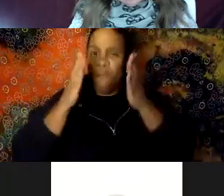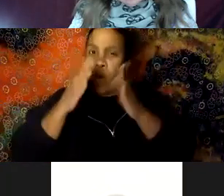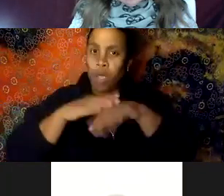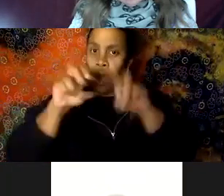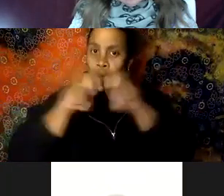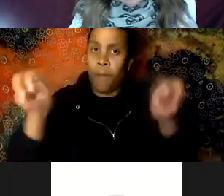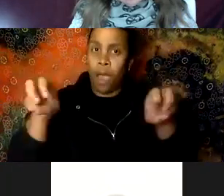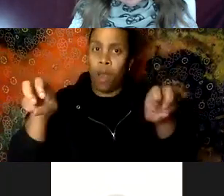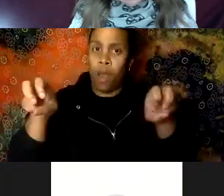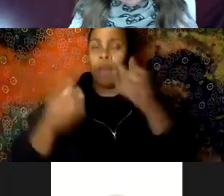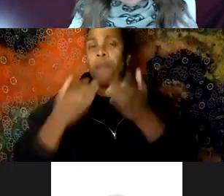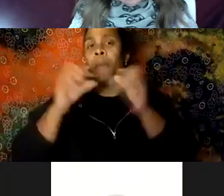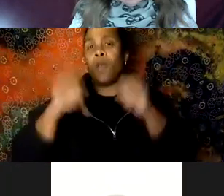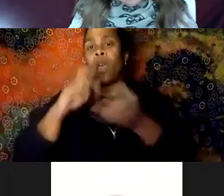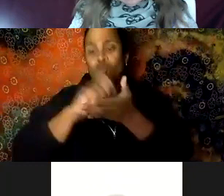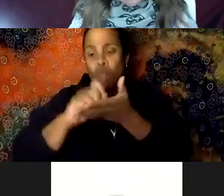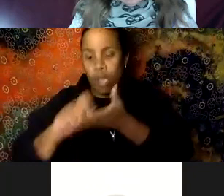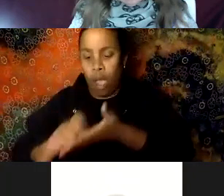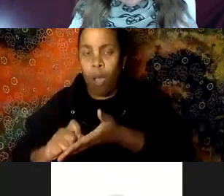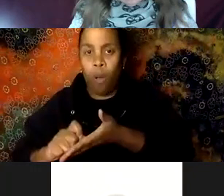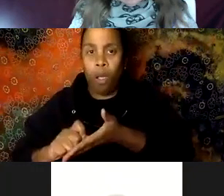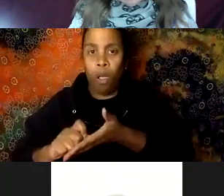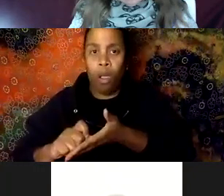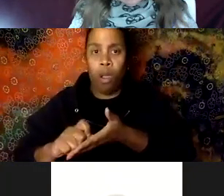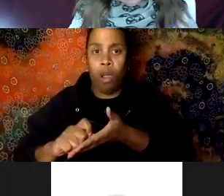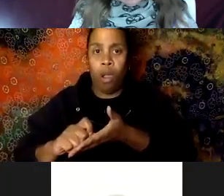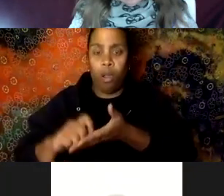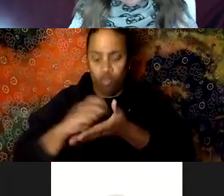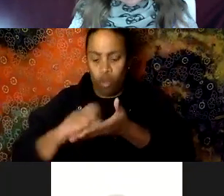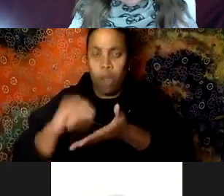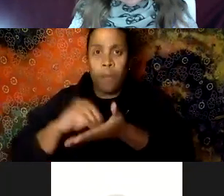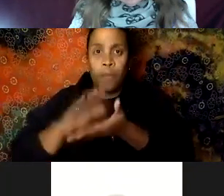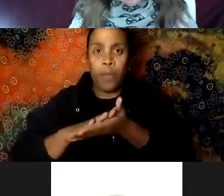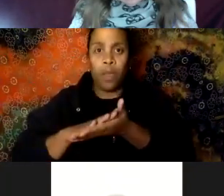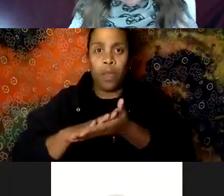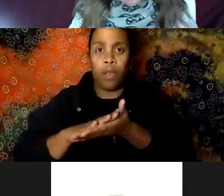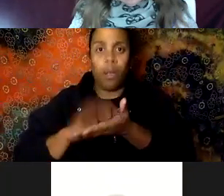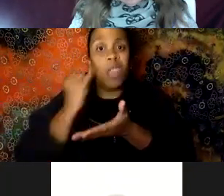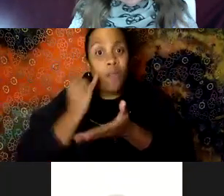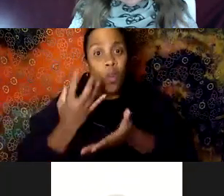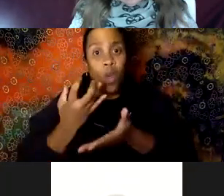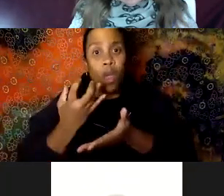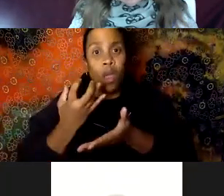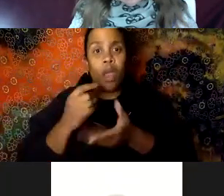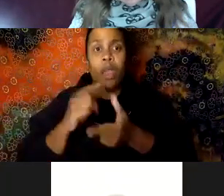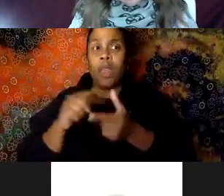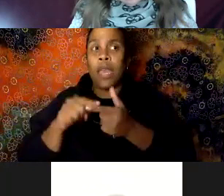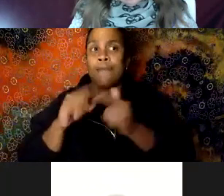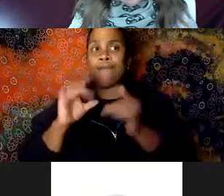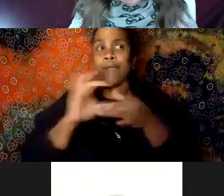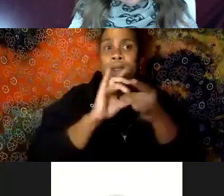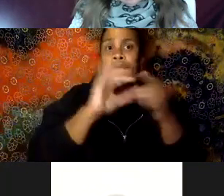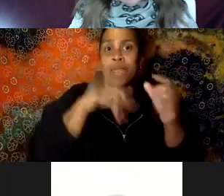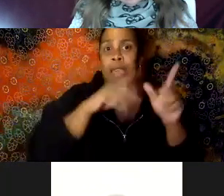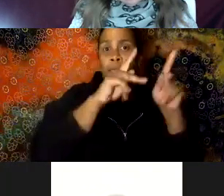comes through for you. Sometimes it goes, you know, whoosh. So you might want to write it down. And if you want to, maybe reach out in private chat to that person after we